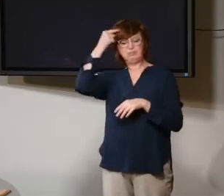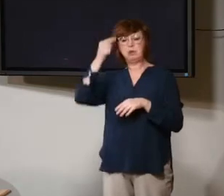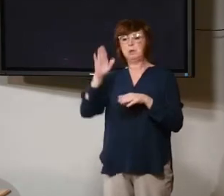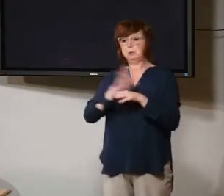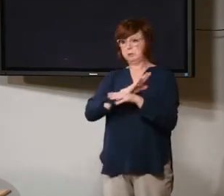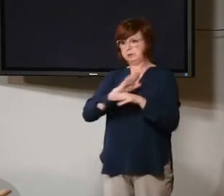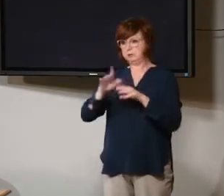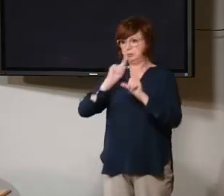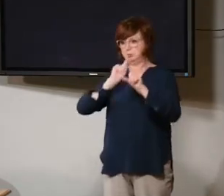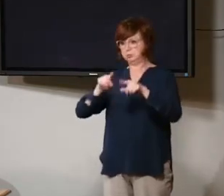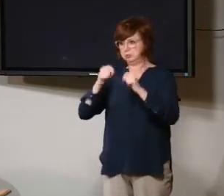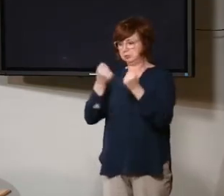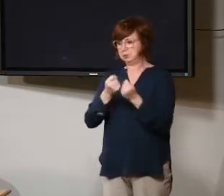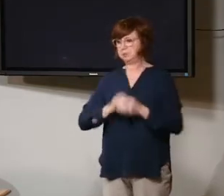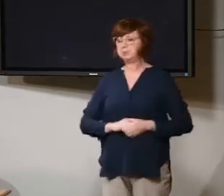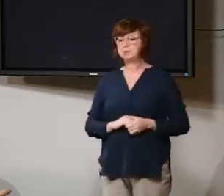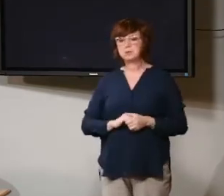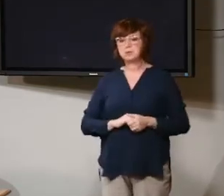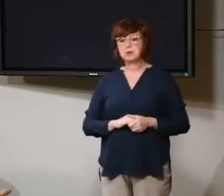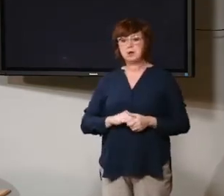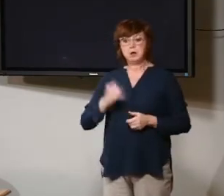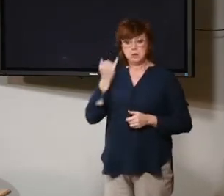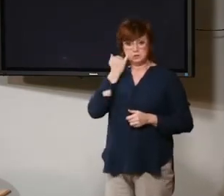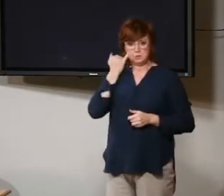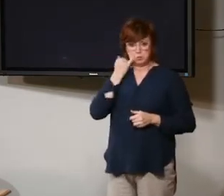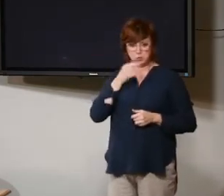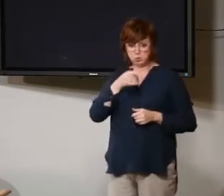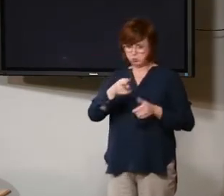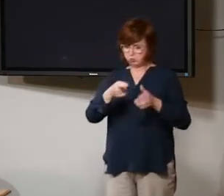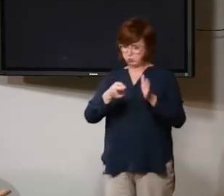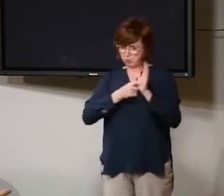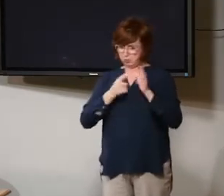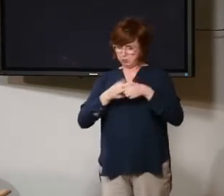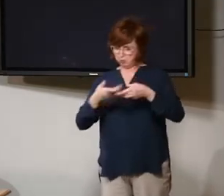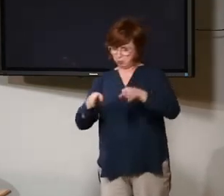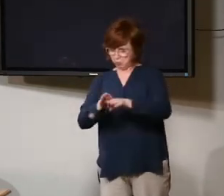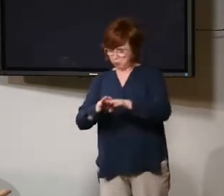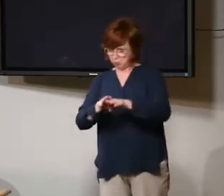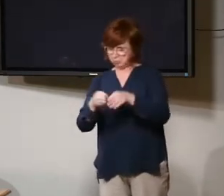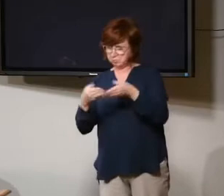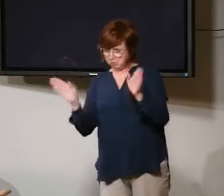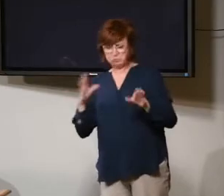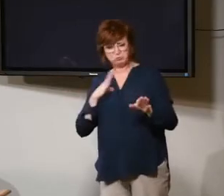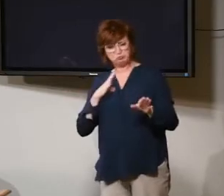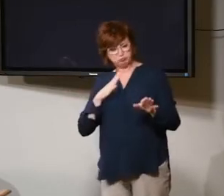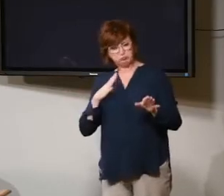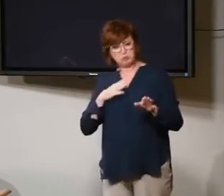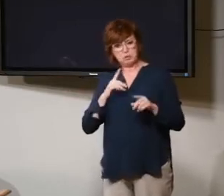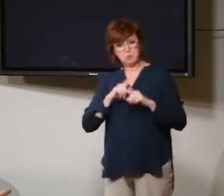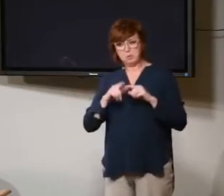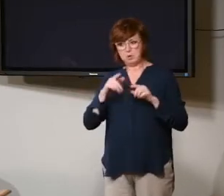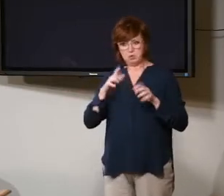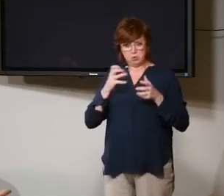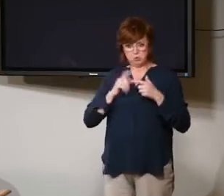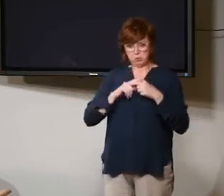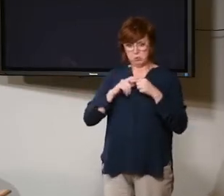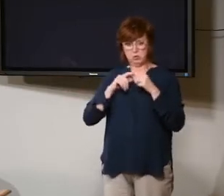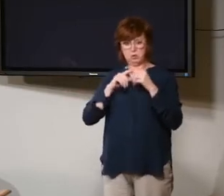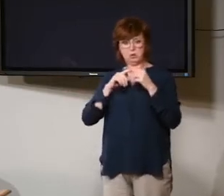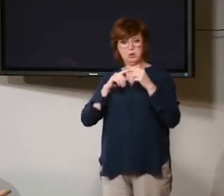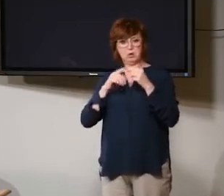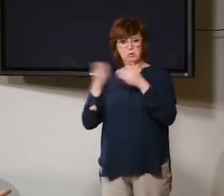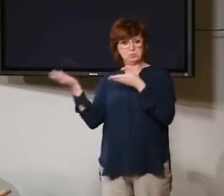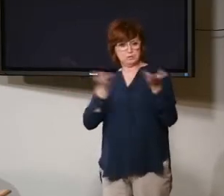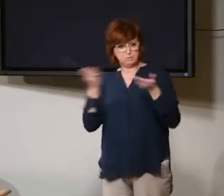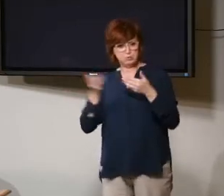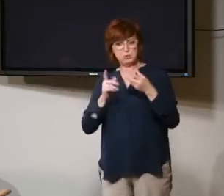close to the public, you can make the choice to continue operating online or as a delivery service, so as